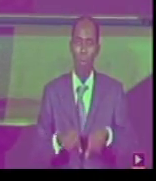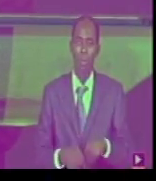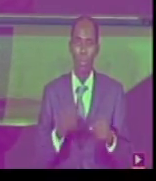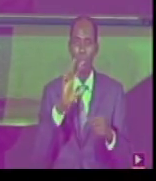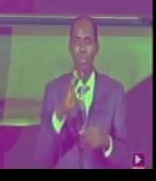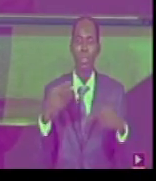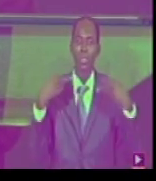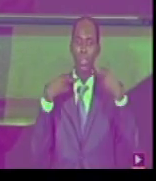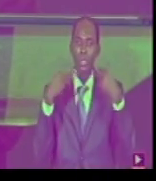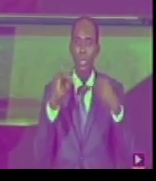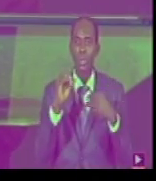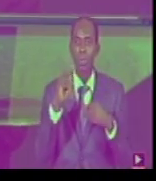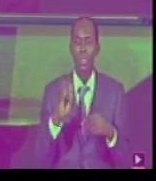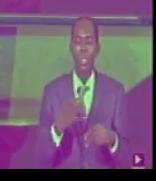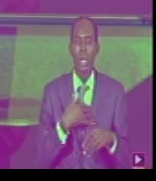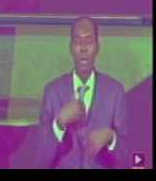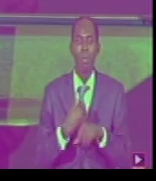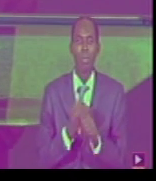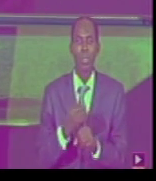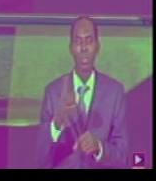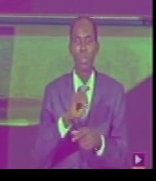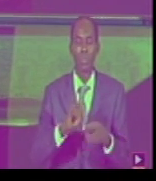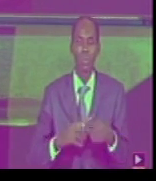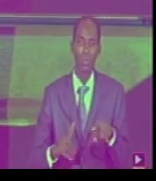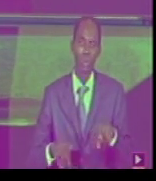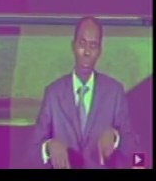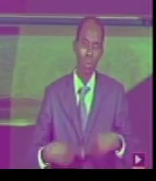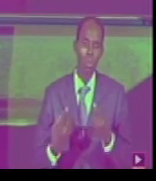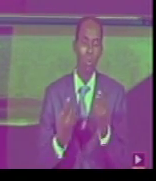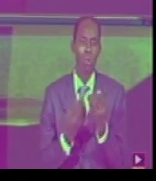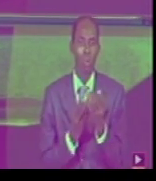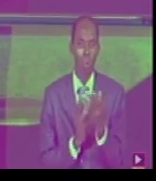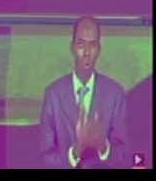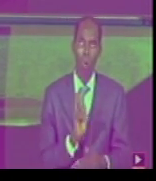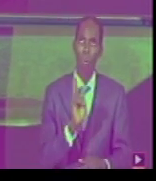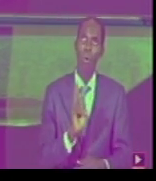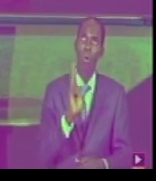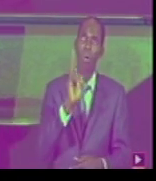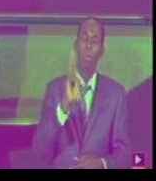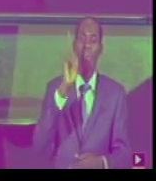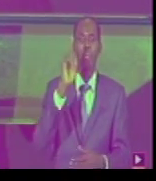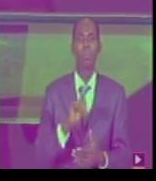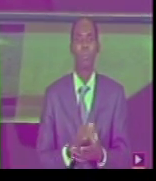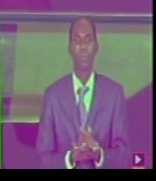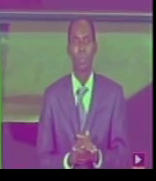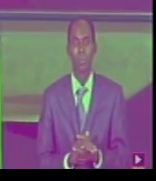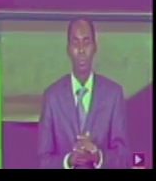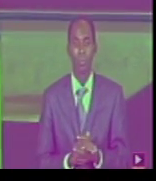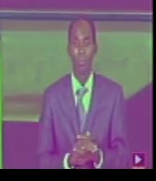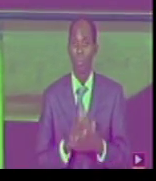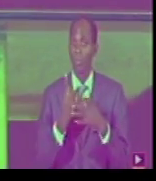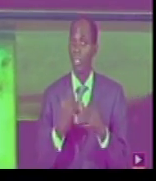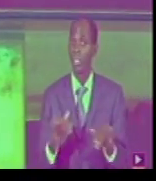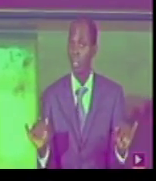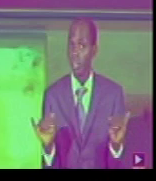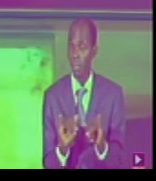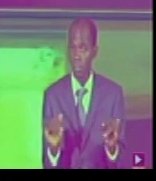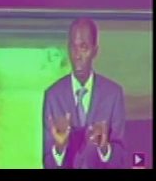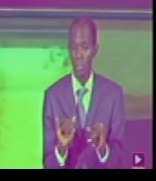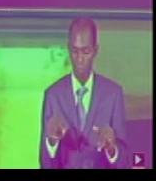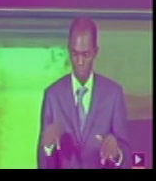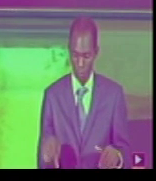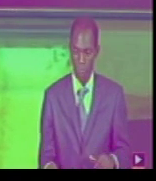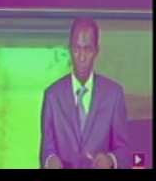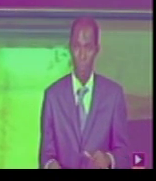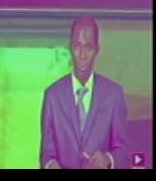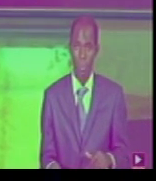go, tell me, upright. Make you go upright. The same feet